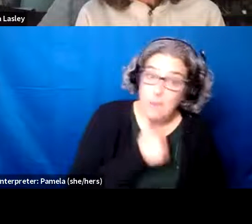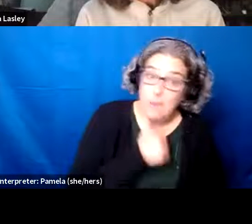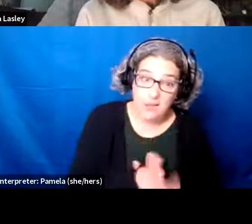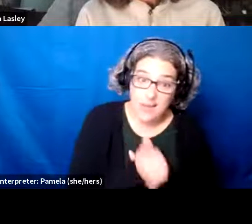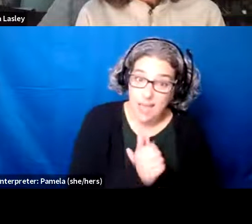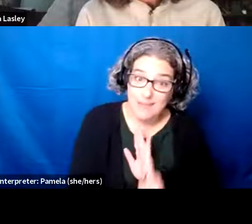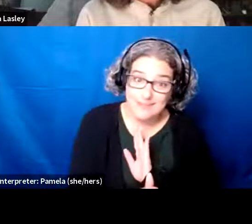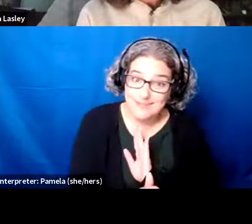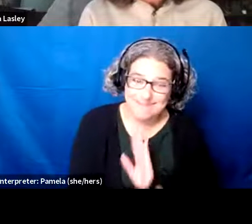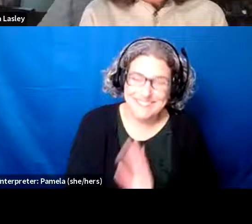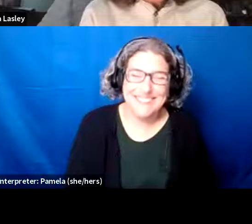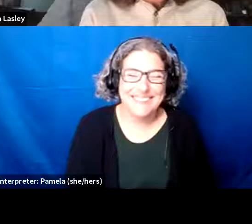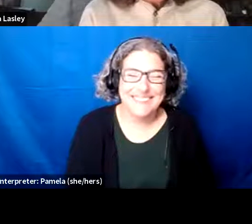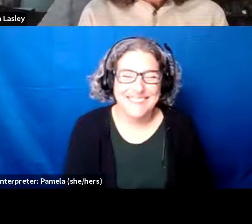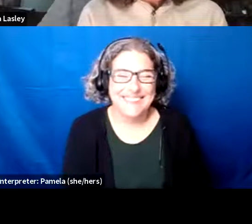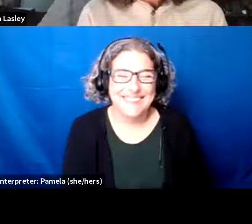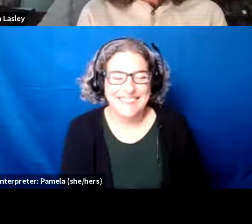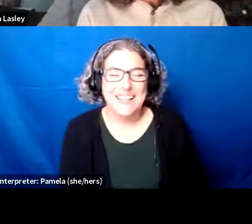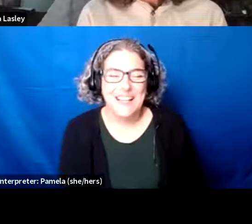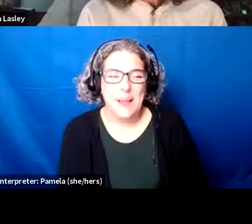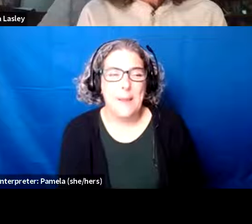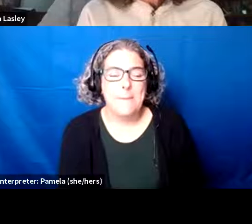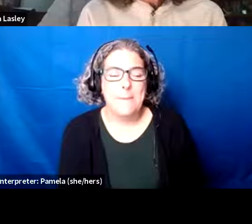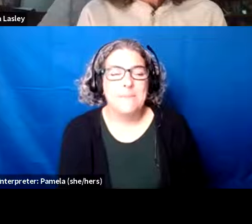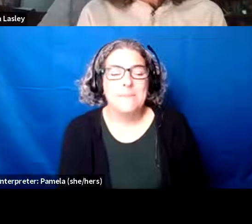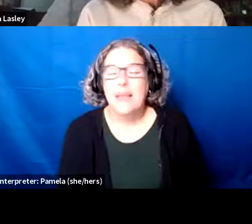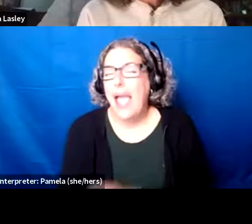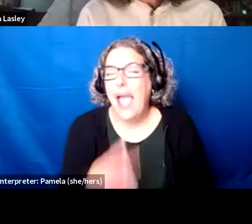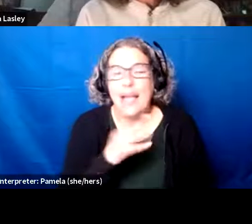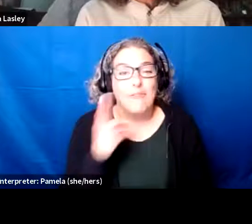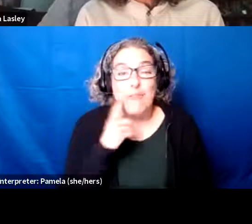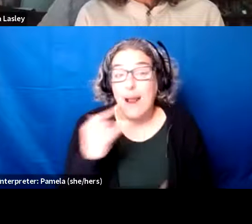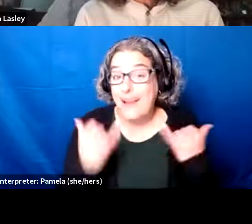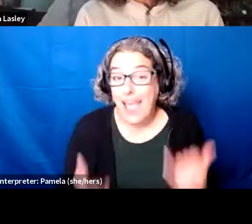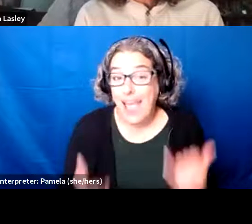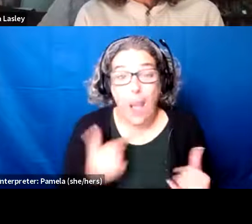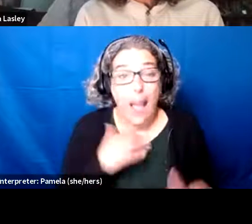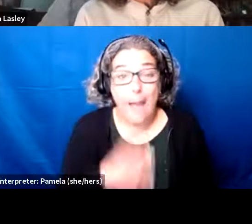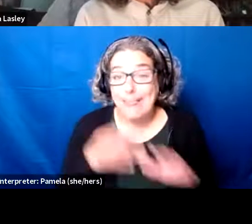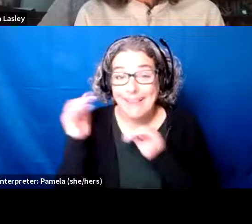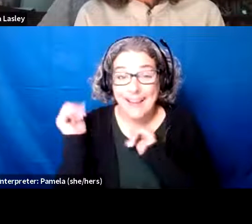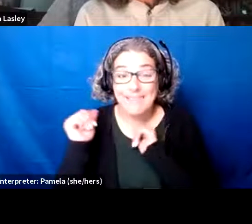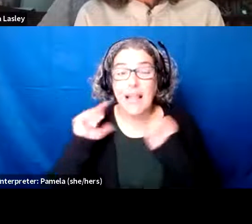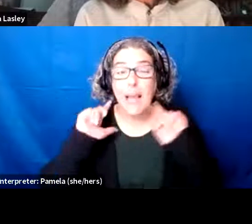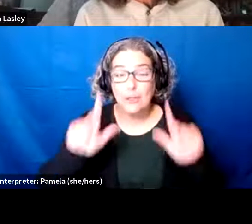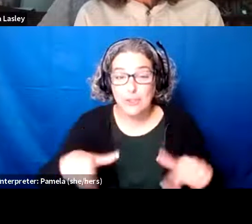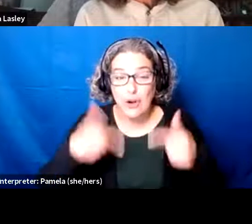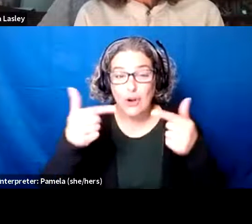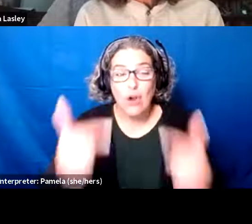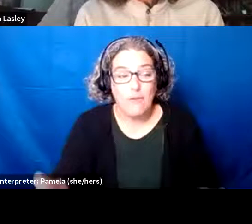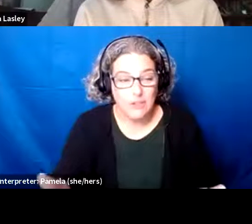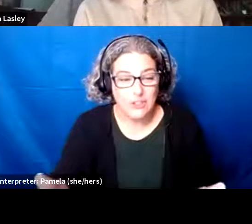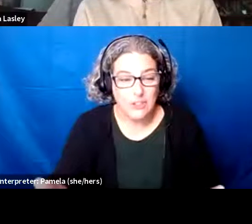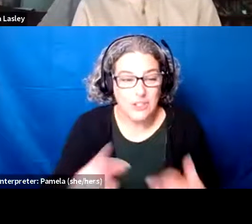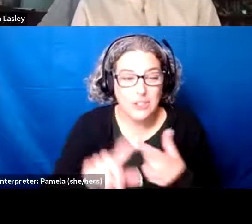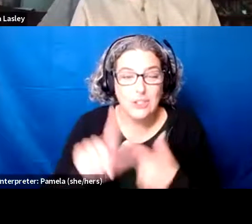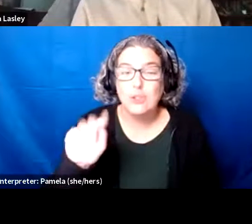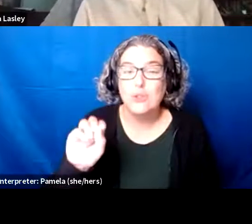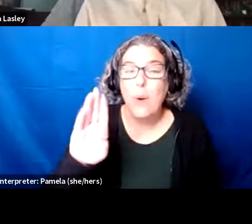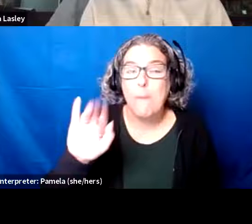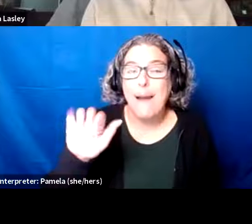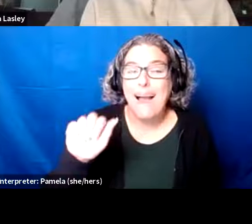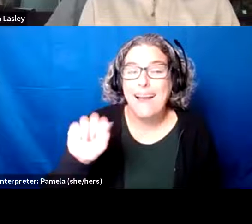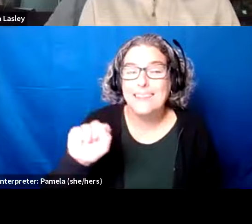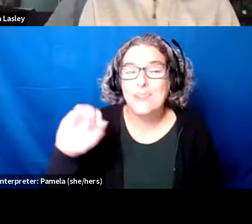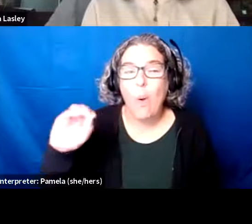talented. And on that note, I'm leaving and I'm turning it over to Tobias Orr.